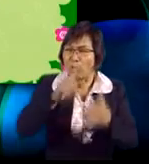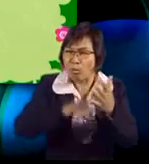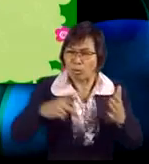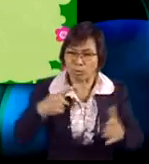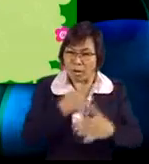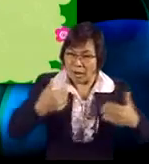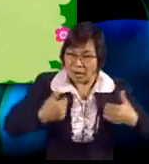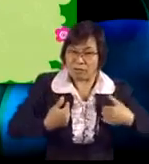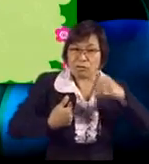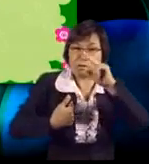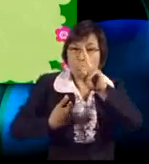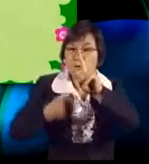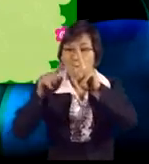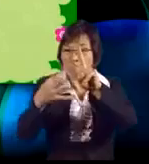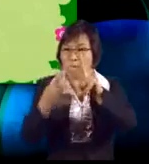Correct.